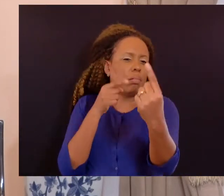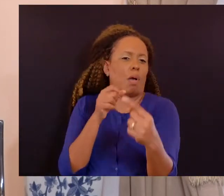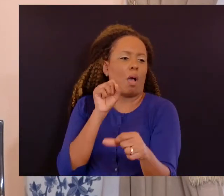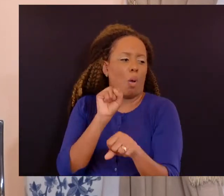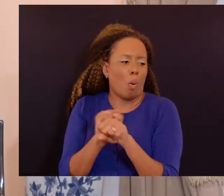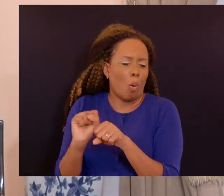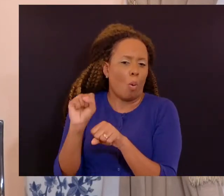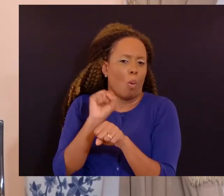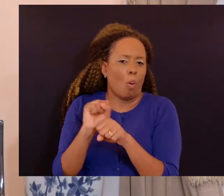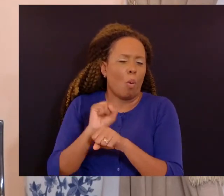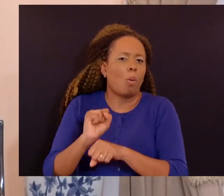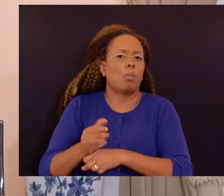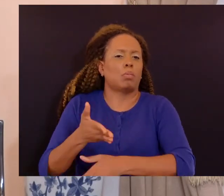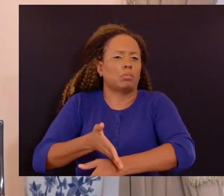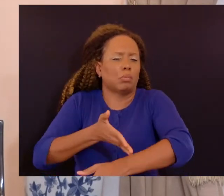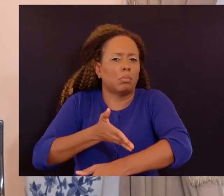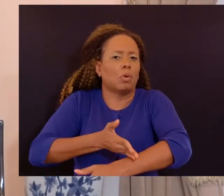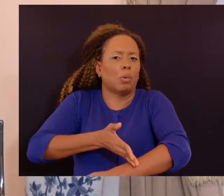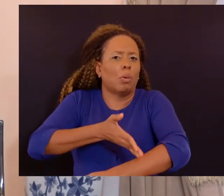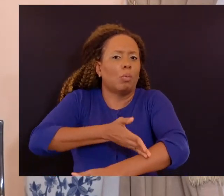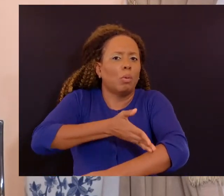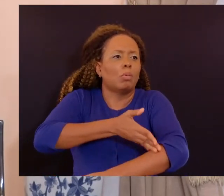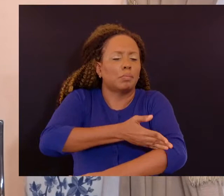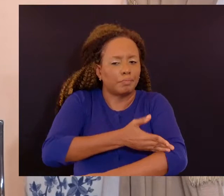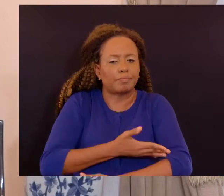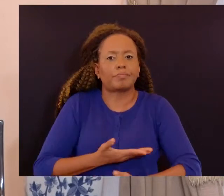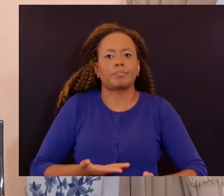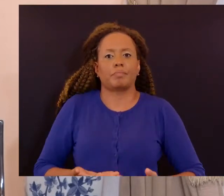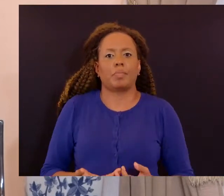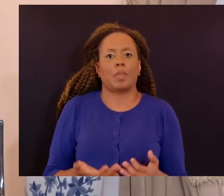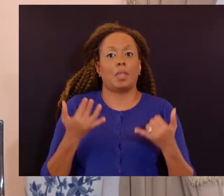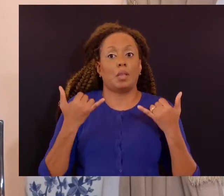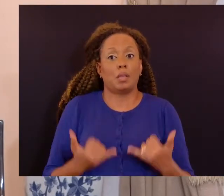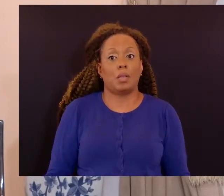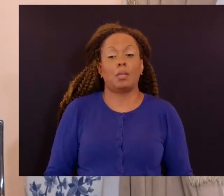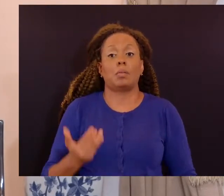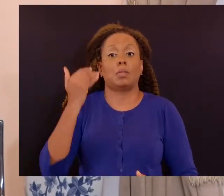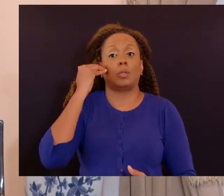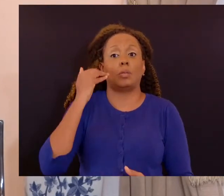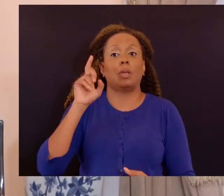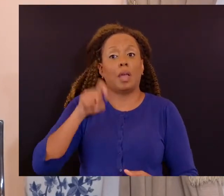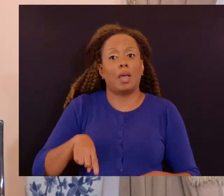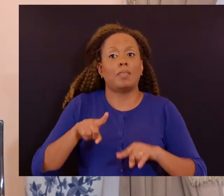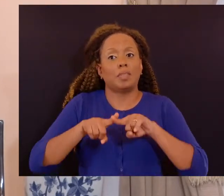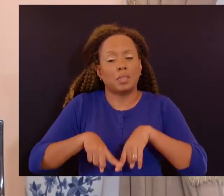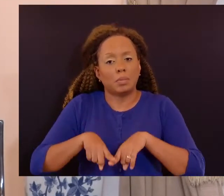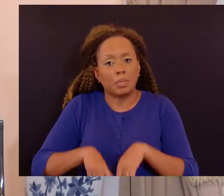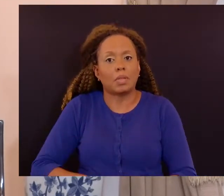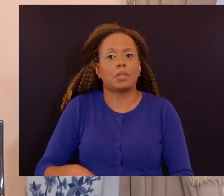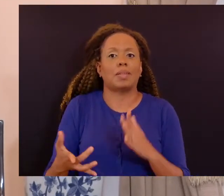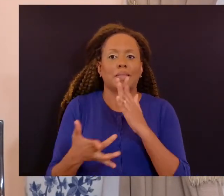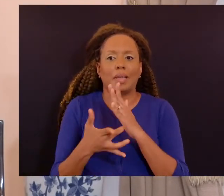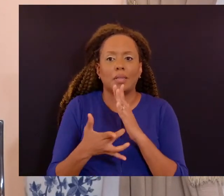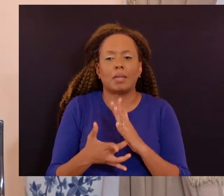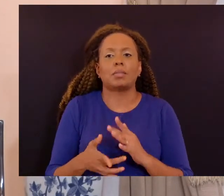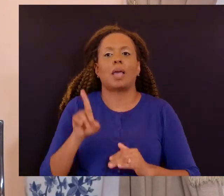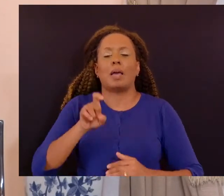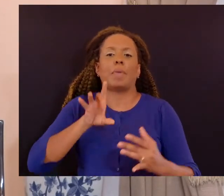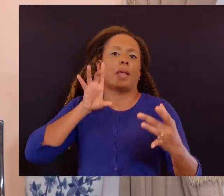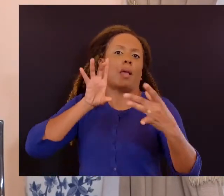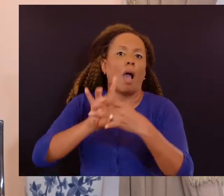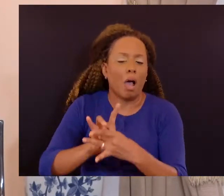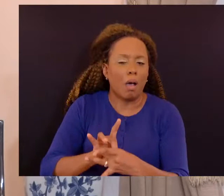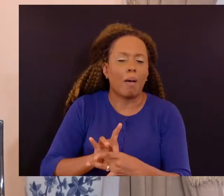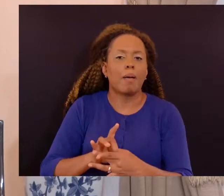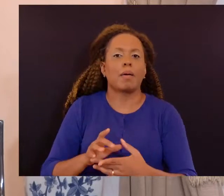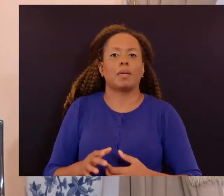especially with this pandemic, it has shown us that we're going to have to rely more and more on technology and on connectivity, whether it is that